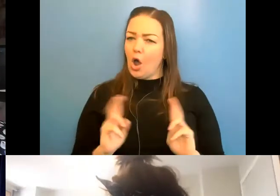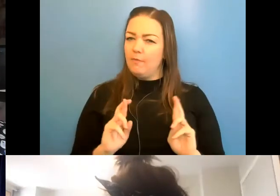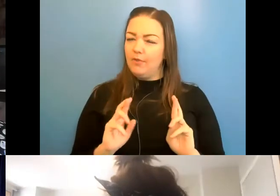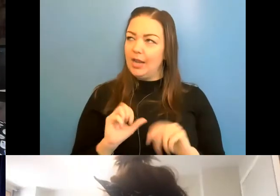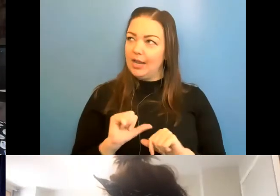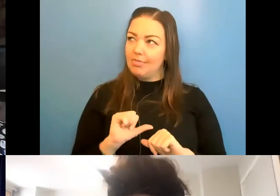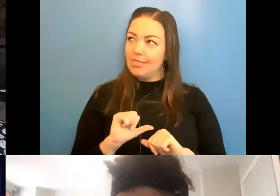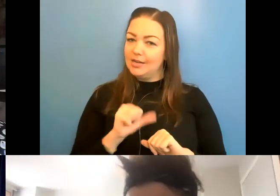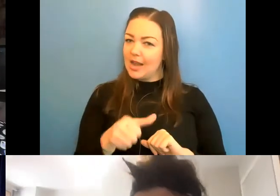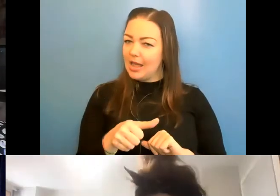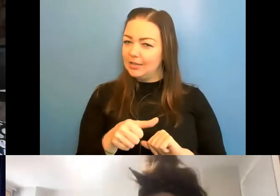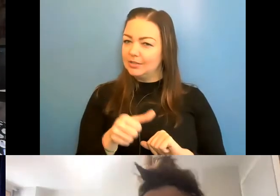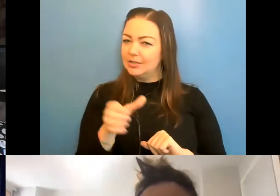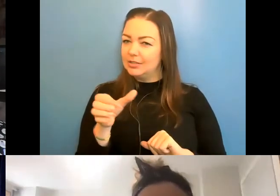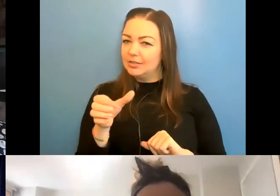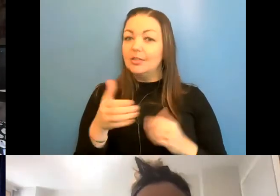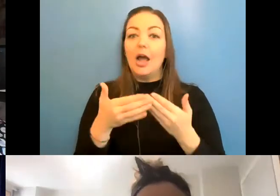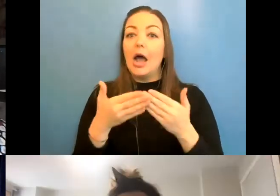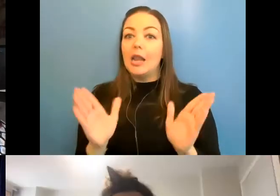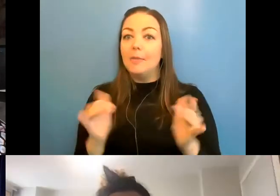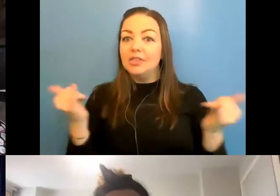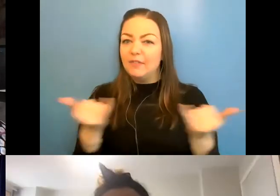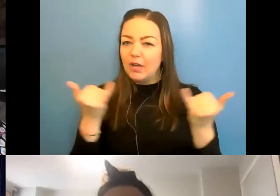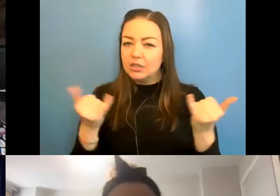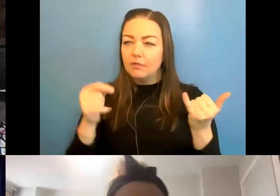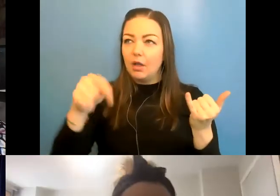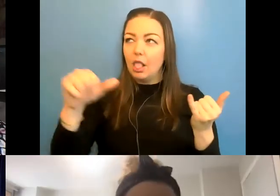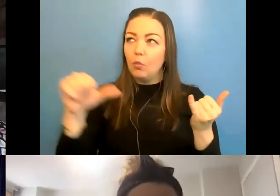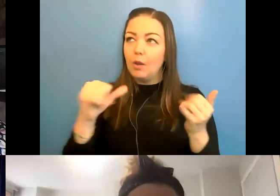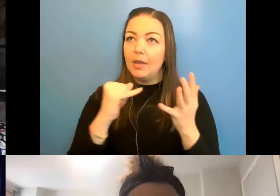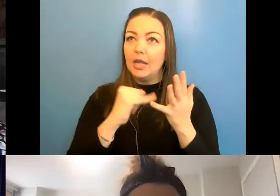Southbank Centre Unlimited Festival would be in September